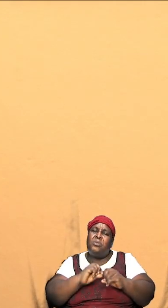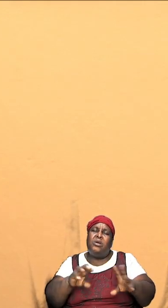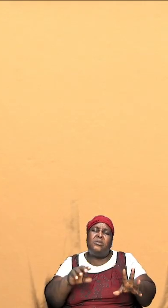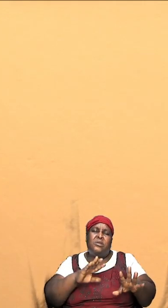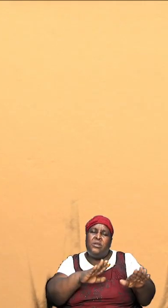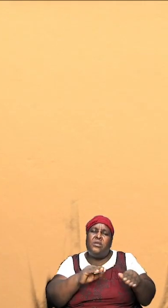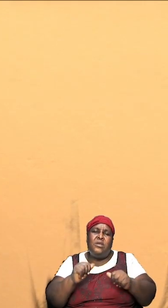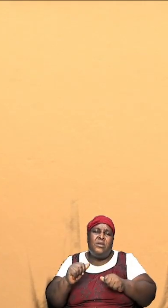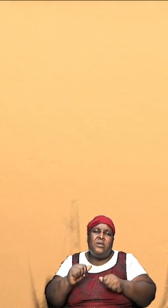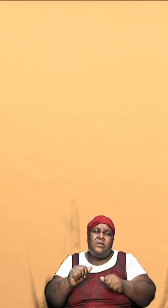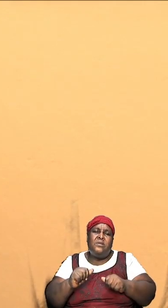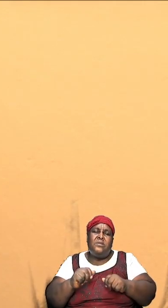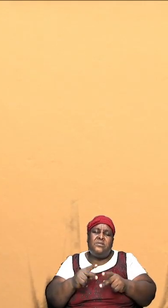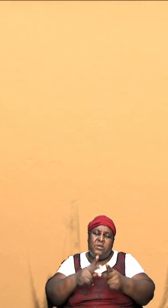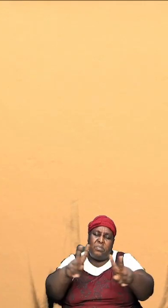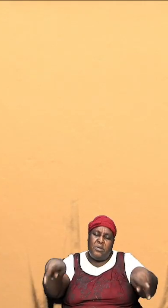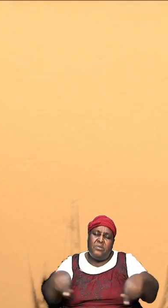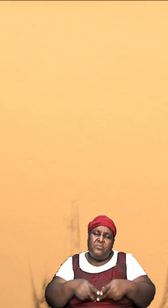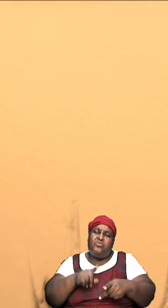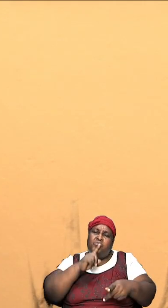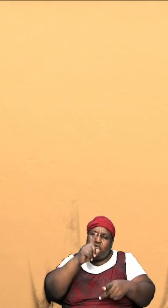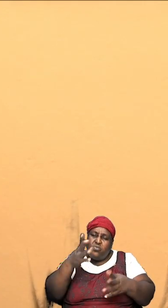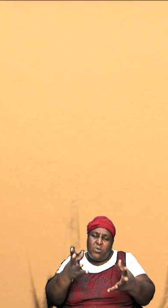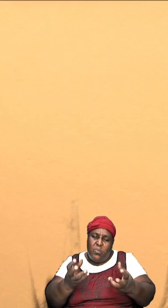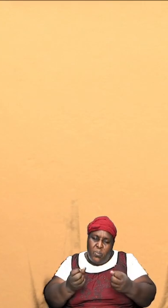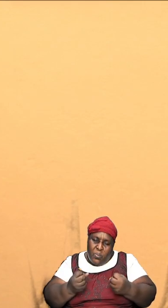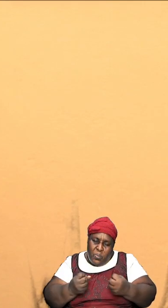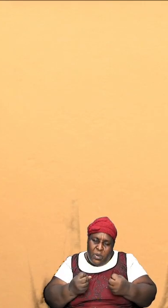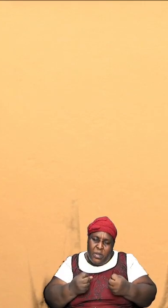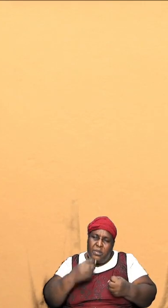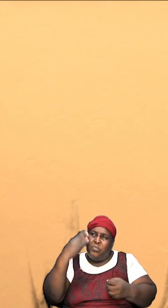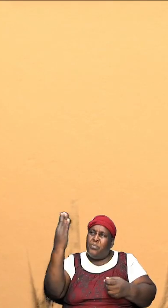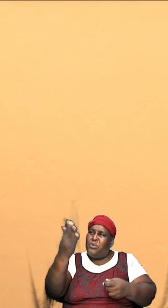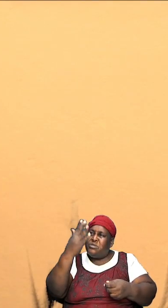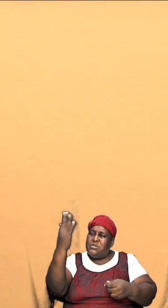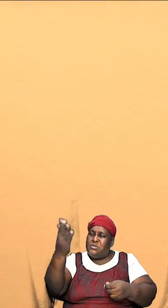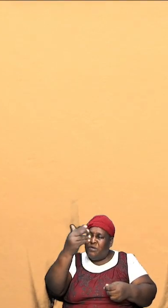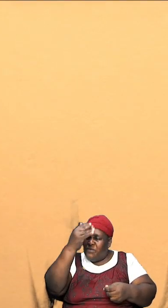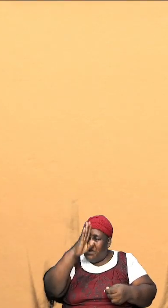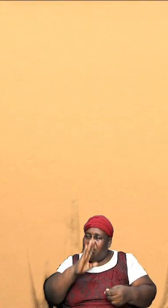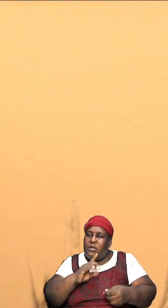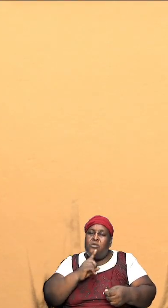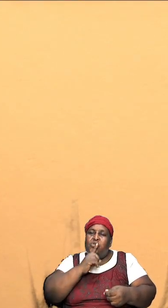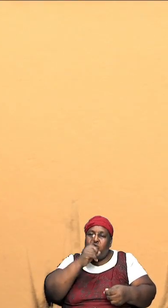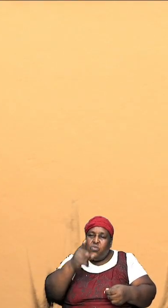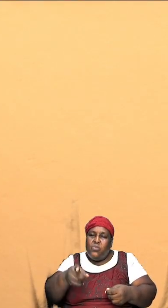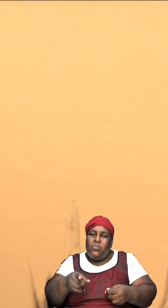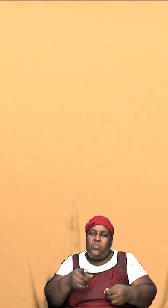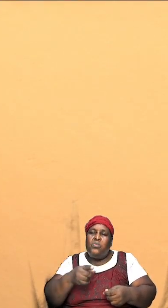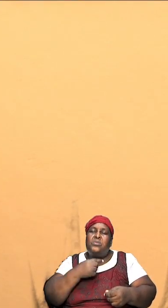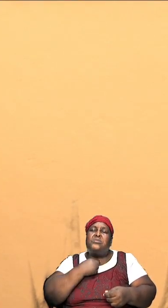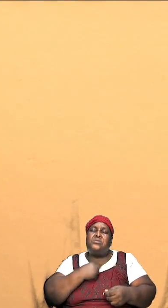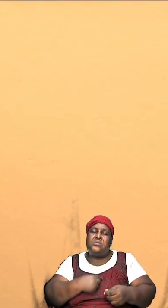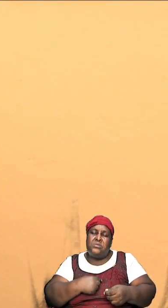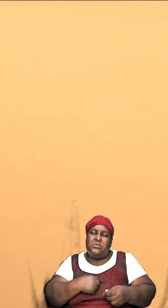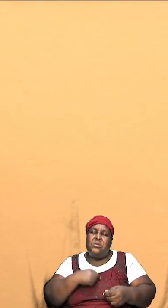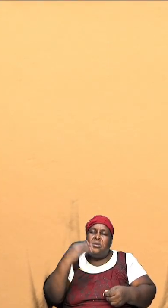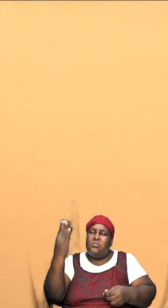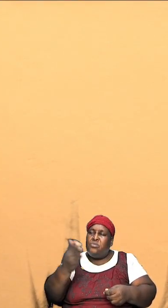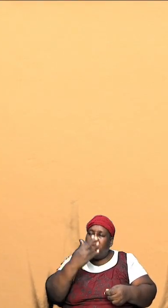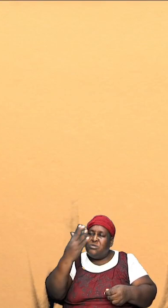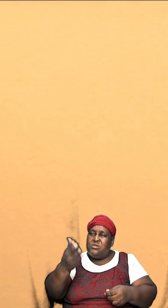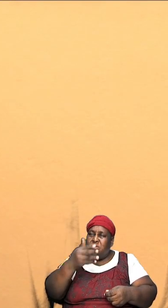you truly desire the presence of God, if you truly desire to be in the presence of Almighty